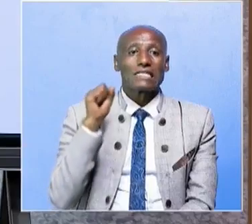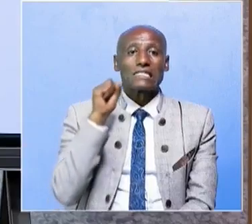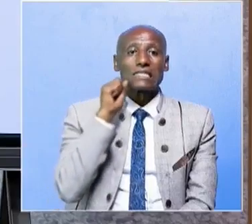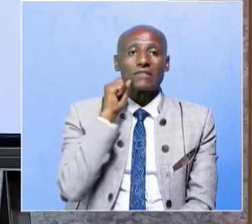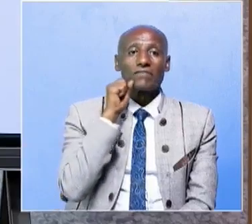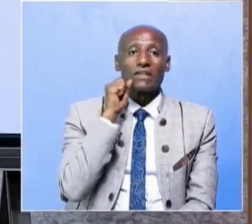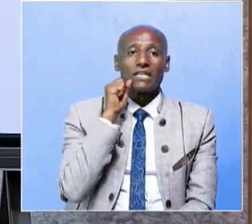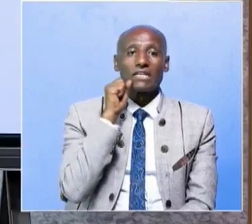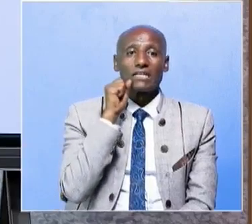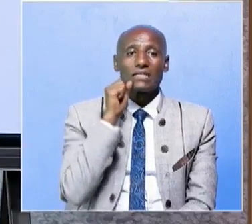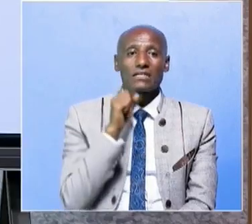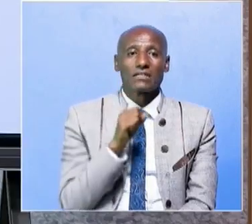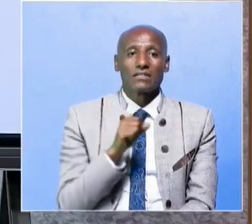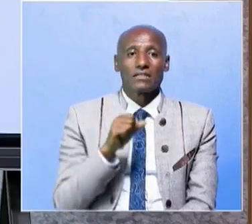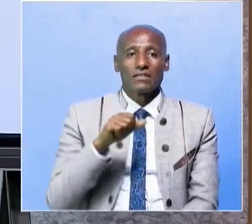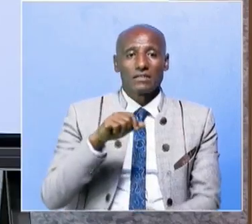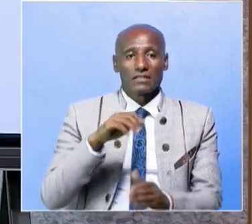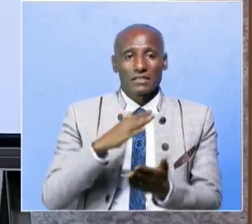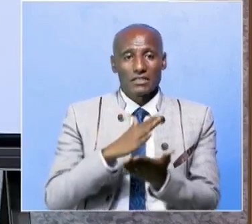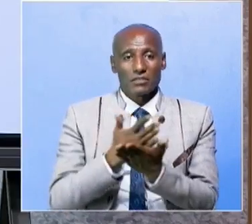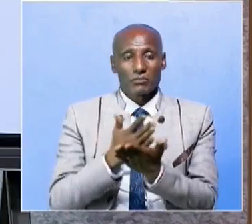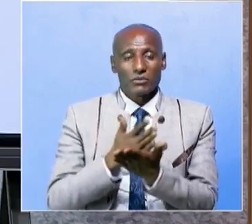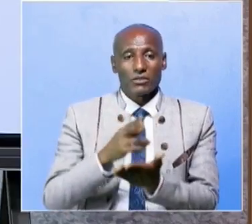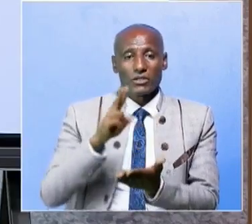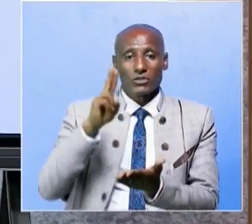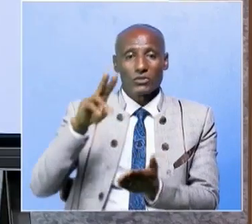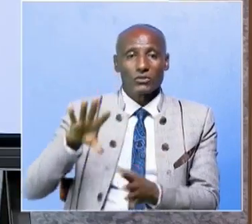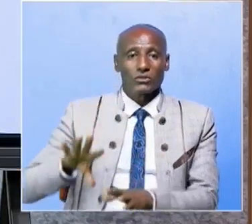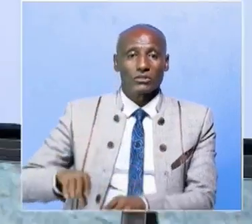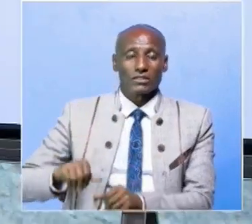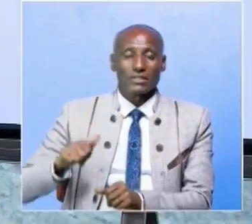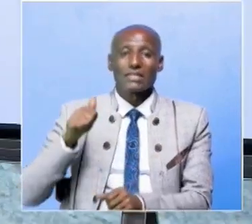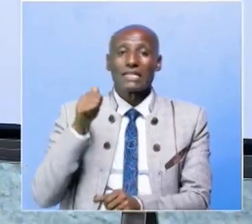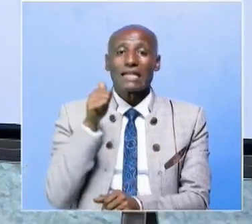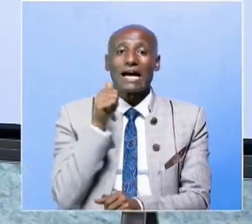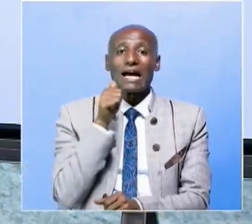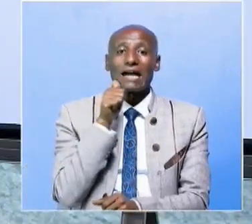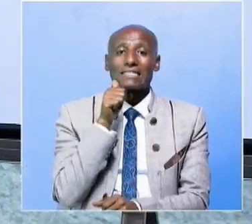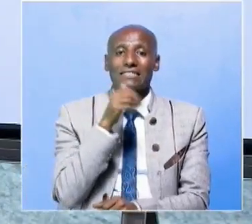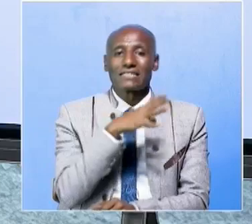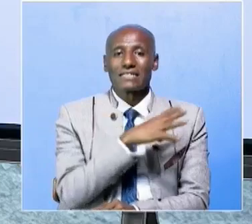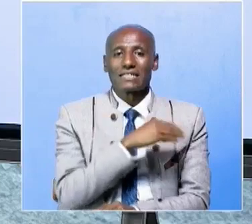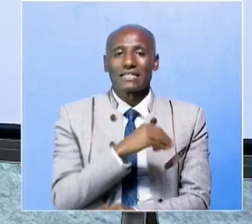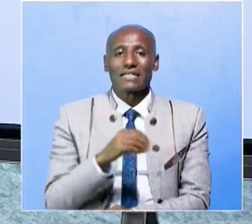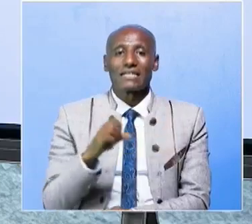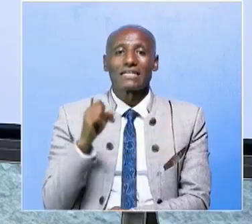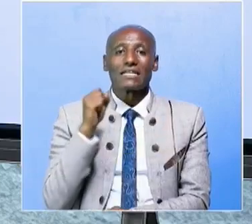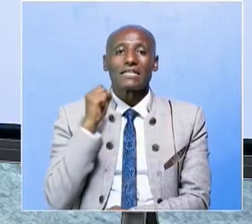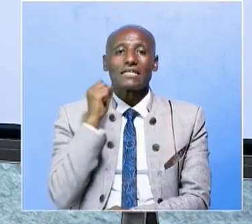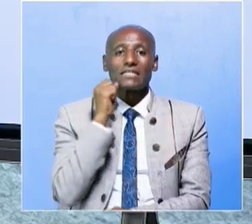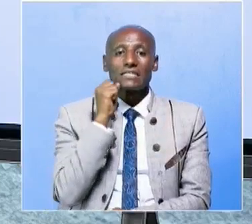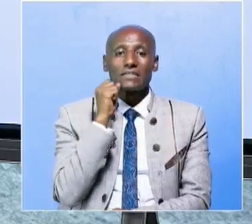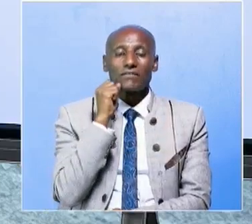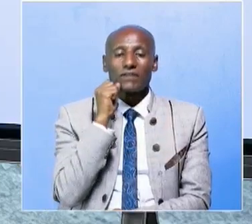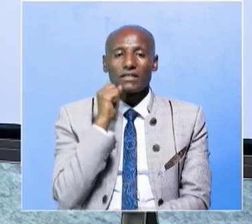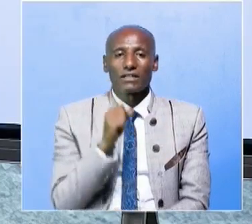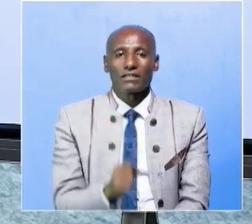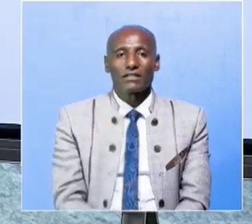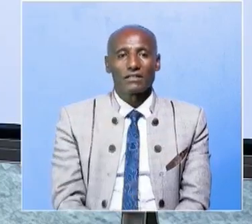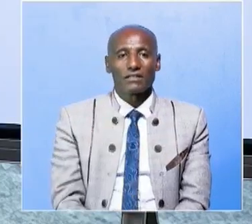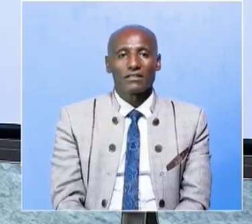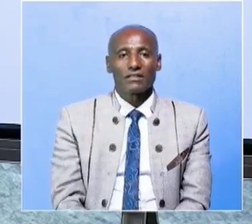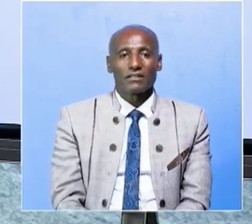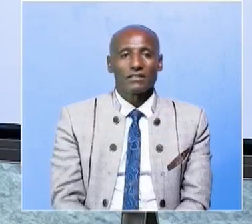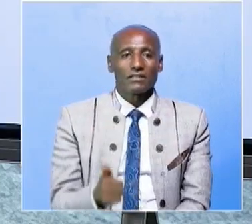We're going to have a conversation between two students, Aster and Sifan, okay? So Aster says, in